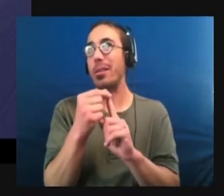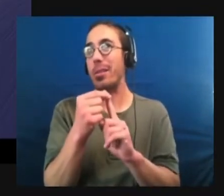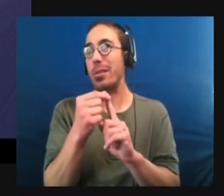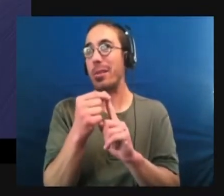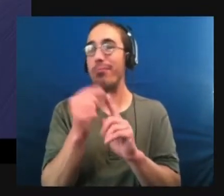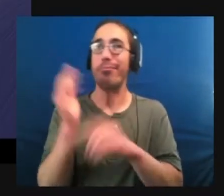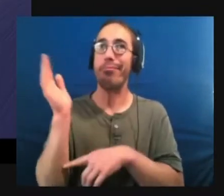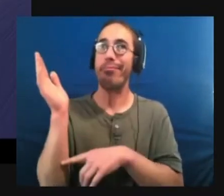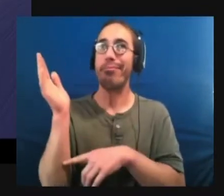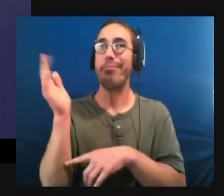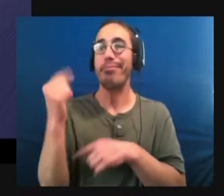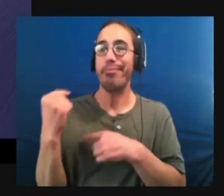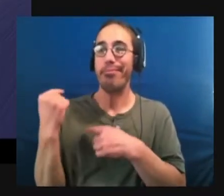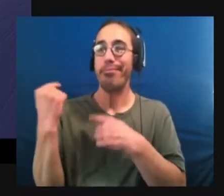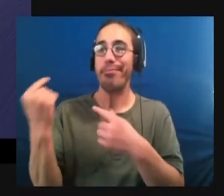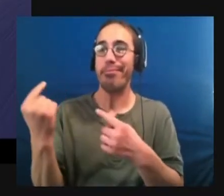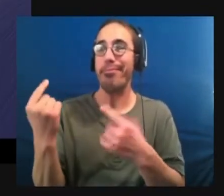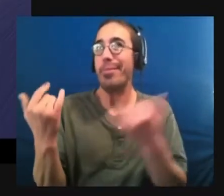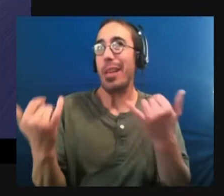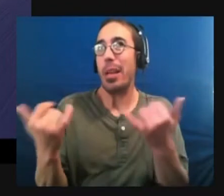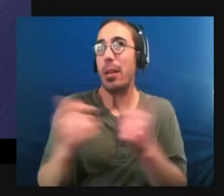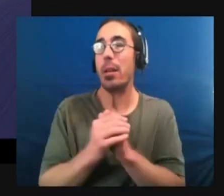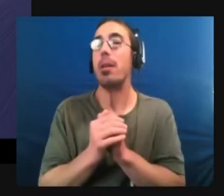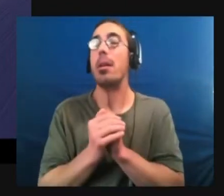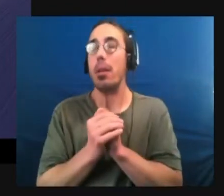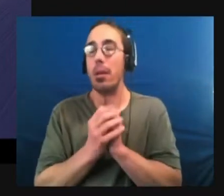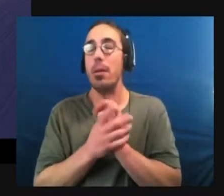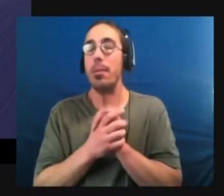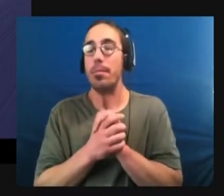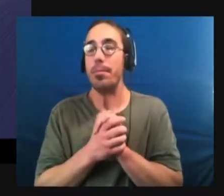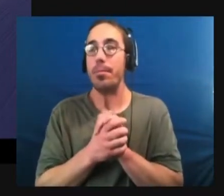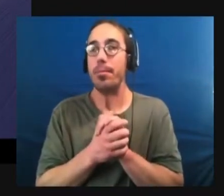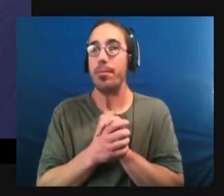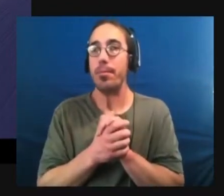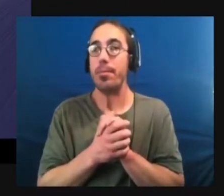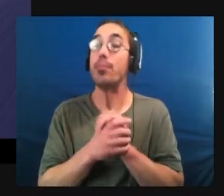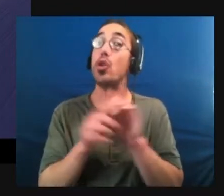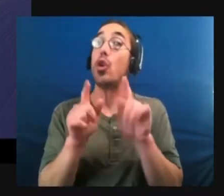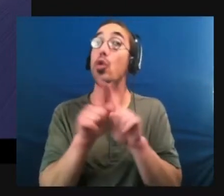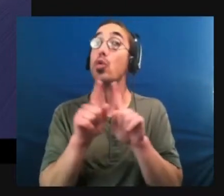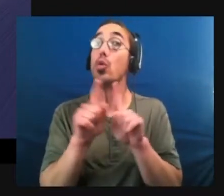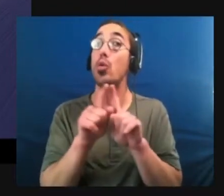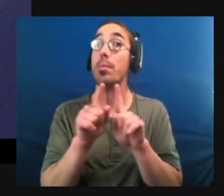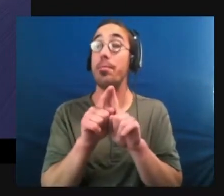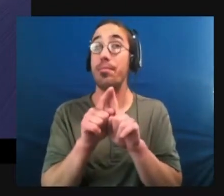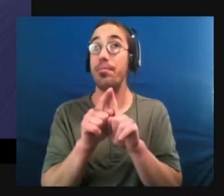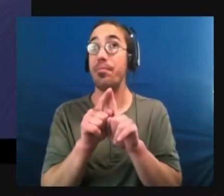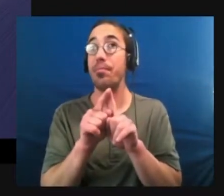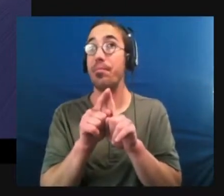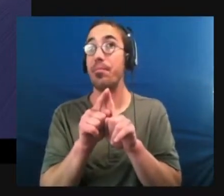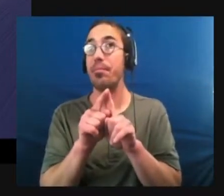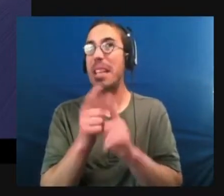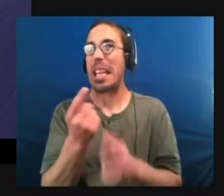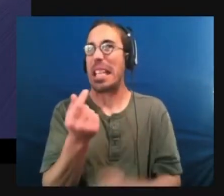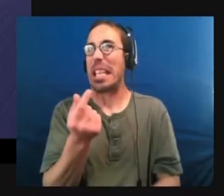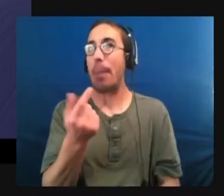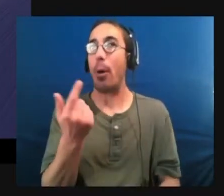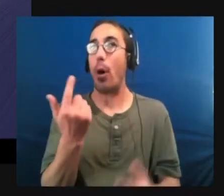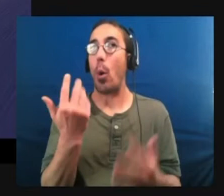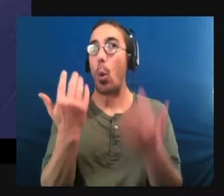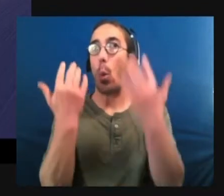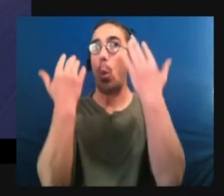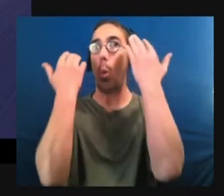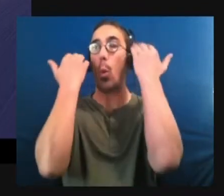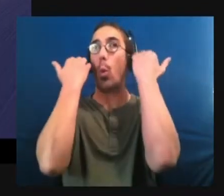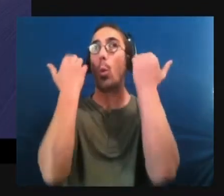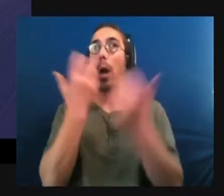presentations that we've been able to have today. I mentioned earlier that I am still a little overwhelmed by the